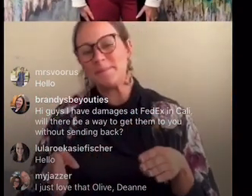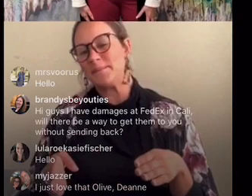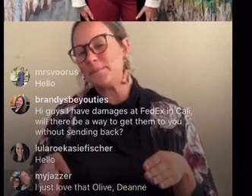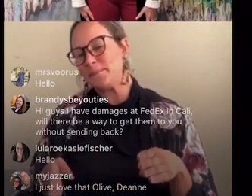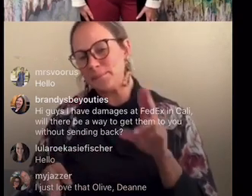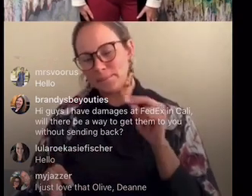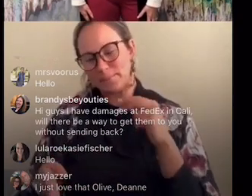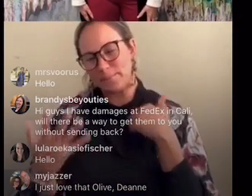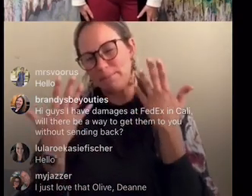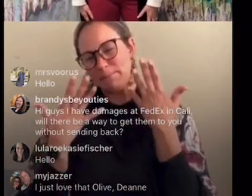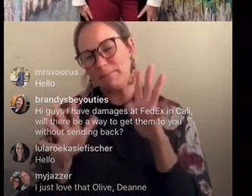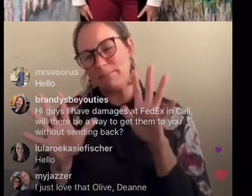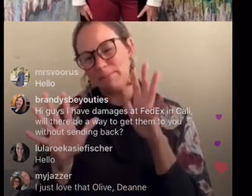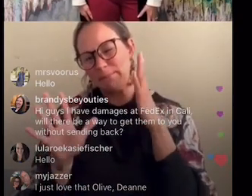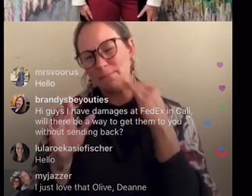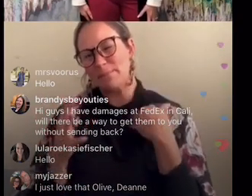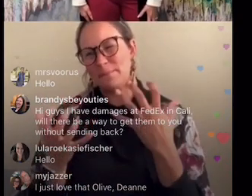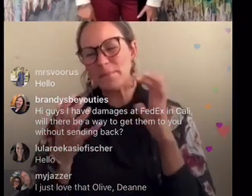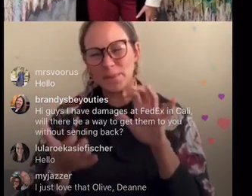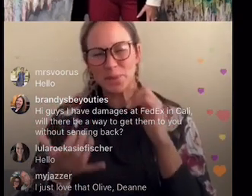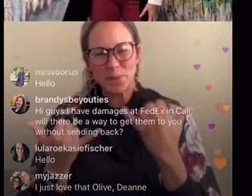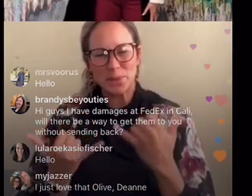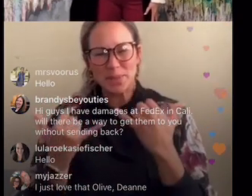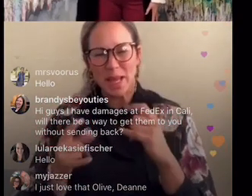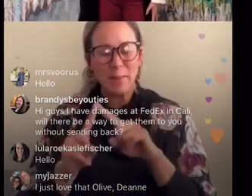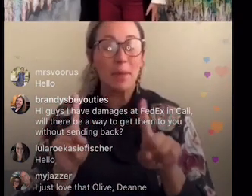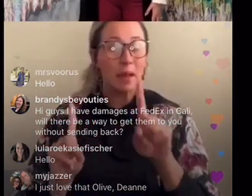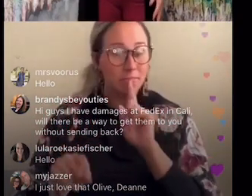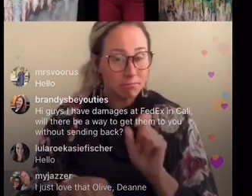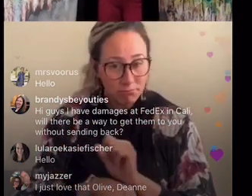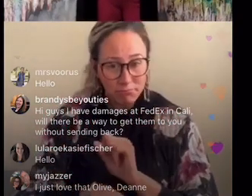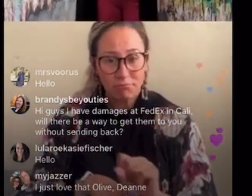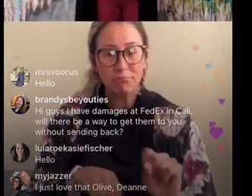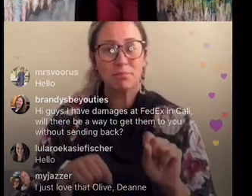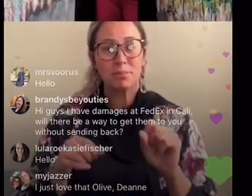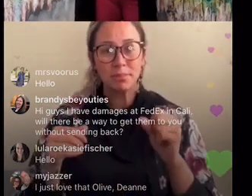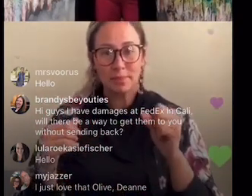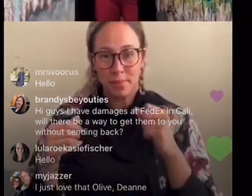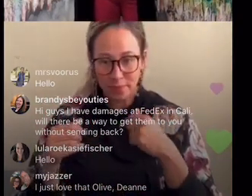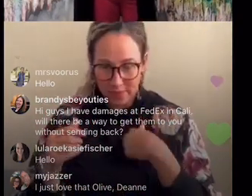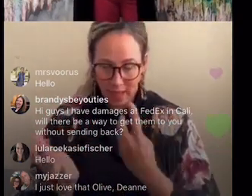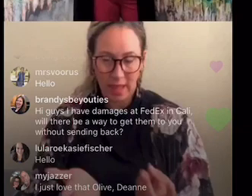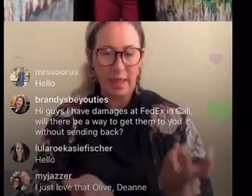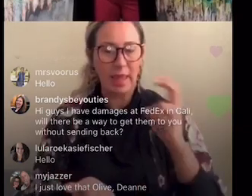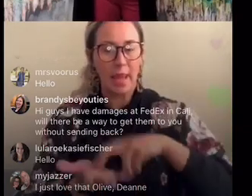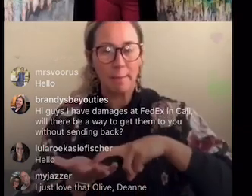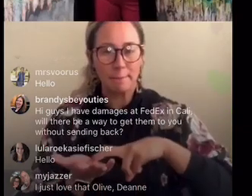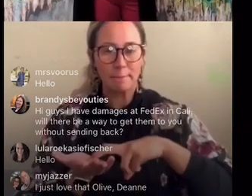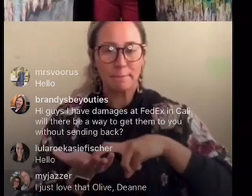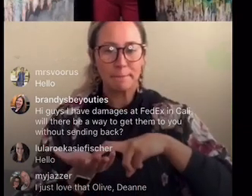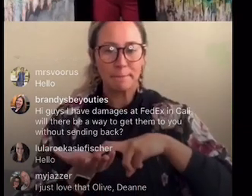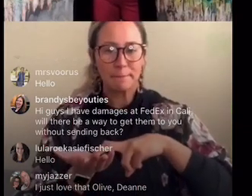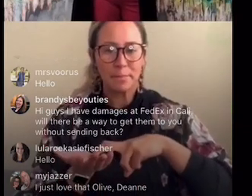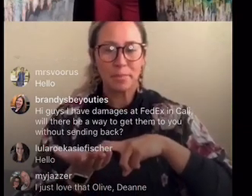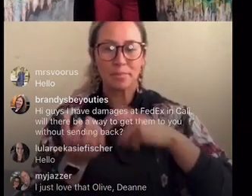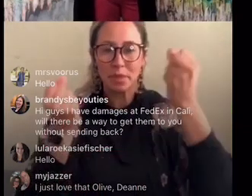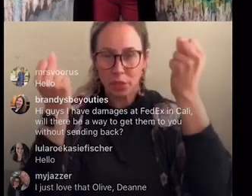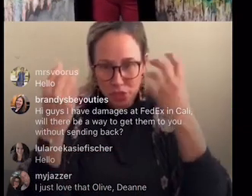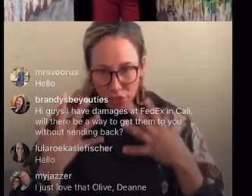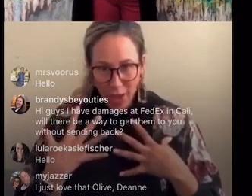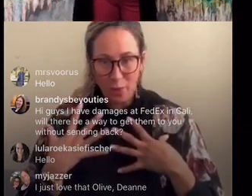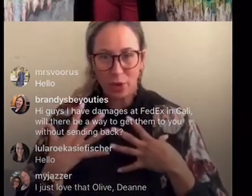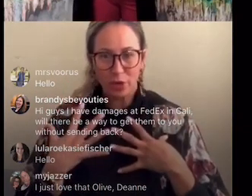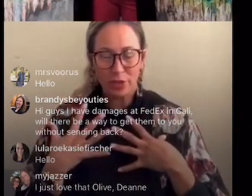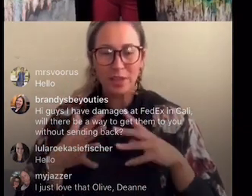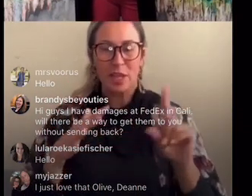this today. Do I have it in me today? But guess what? I get up, I shower, I show